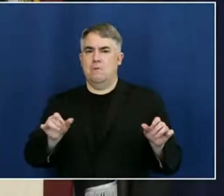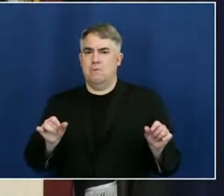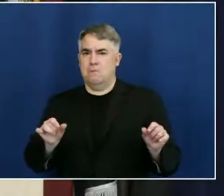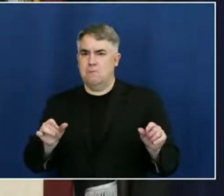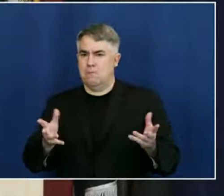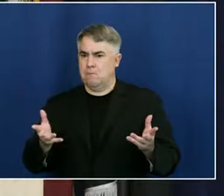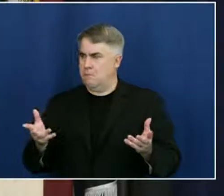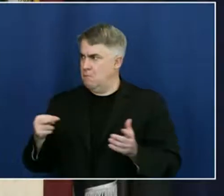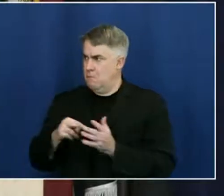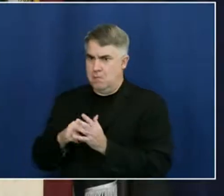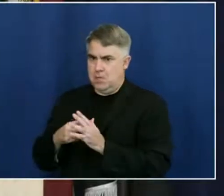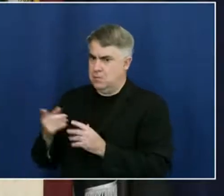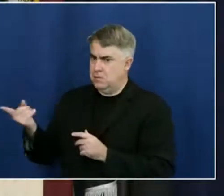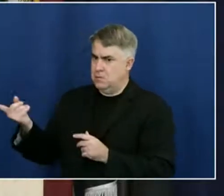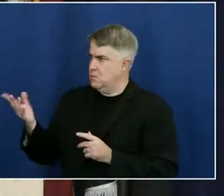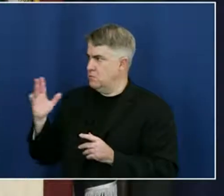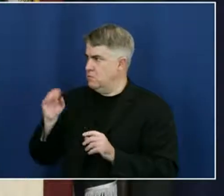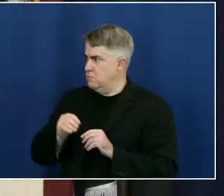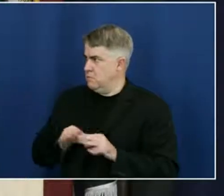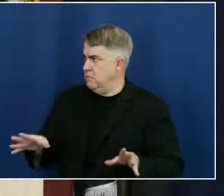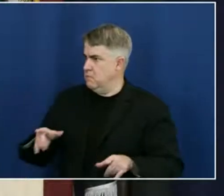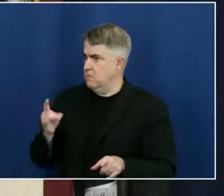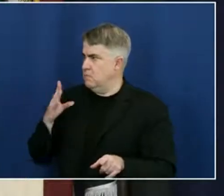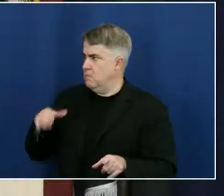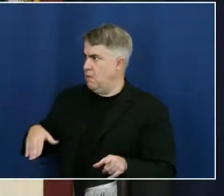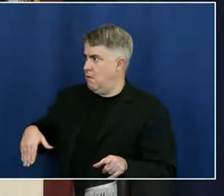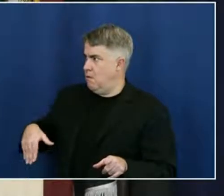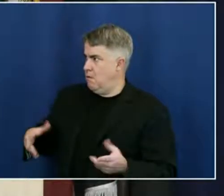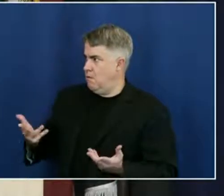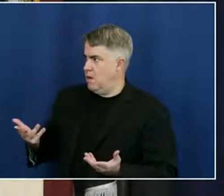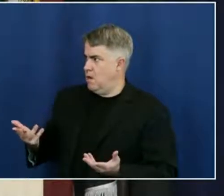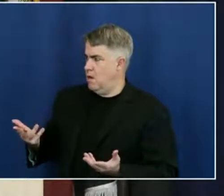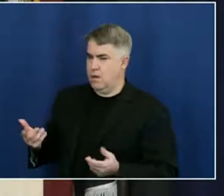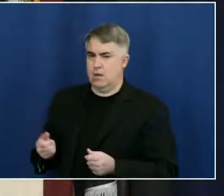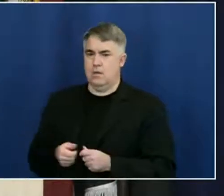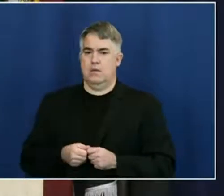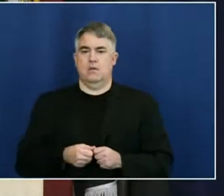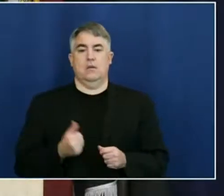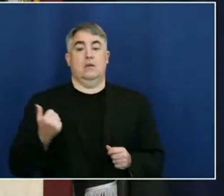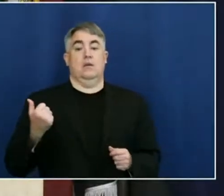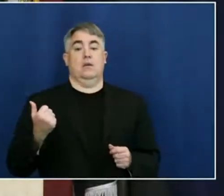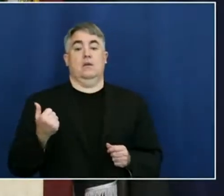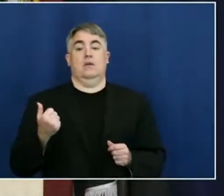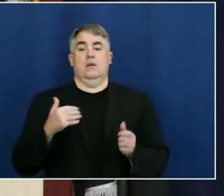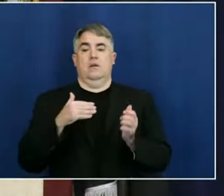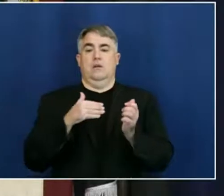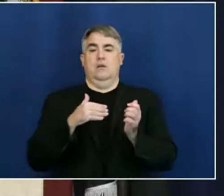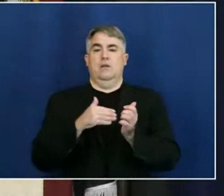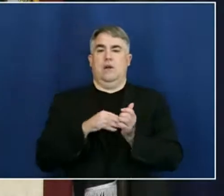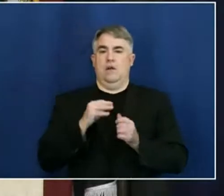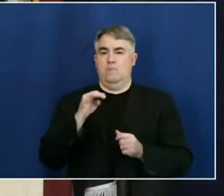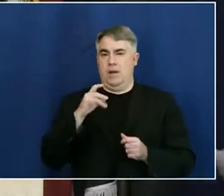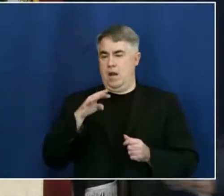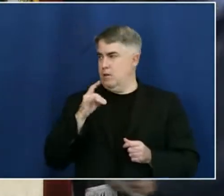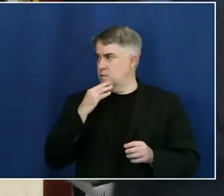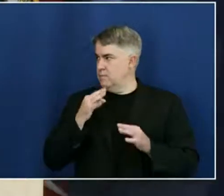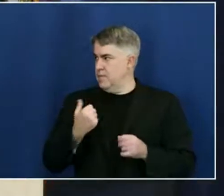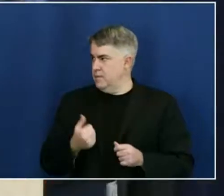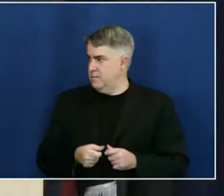isn't gaining prominence as quickly as was predicted by the modeling? We'll have Dr. McDonald address that.